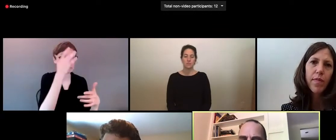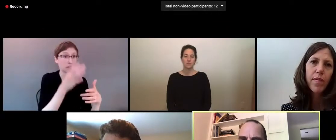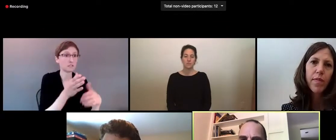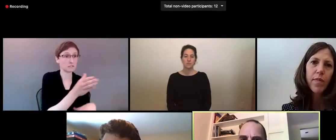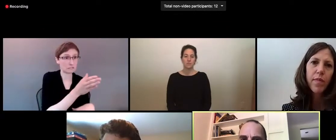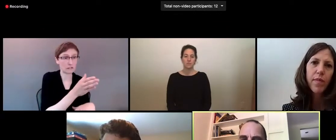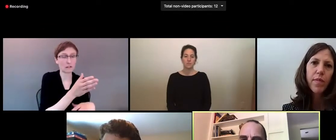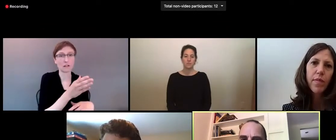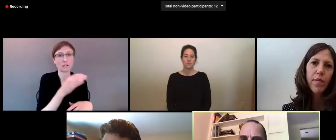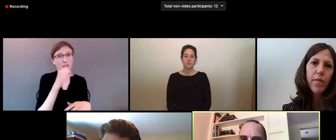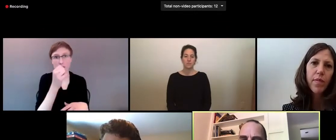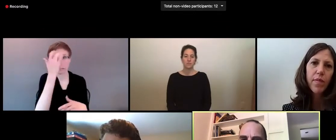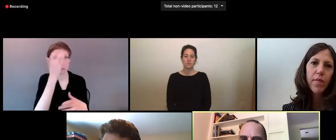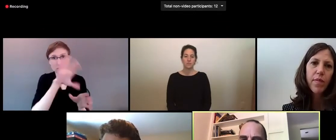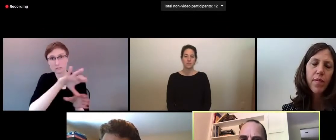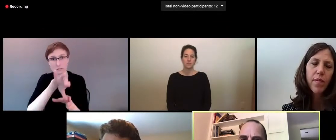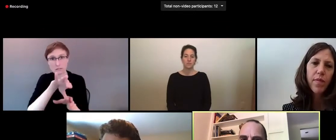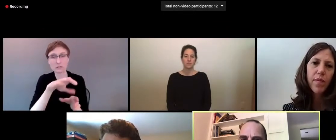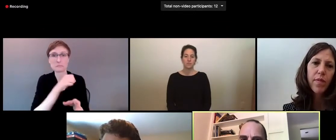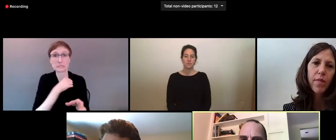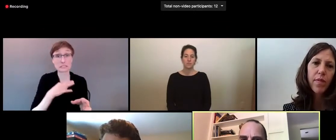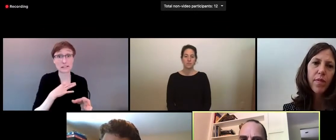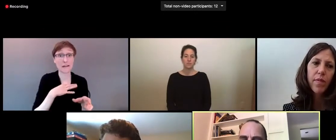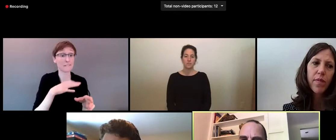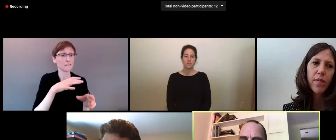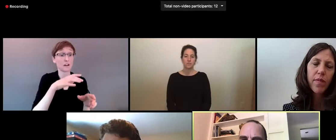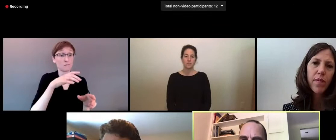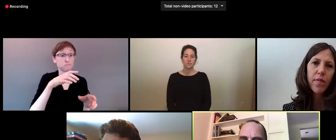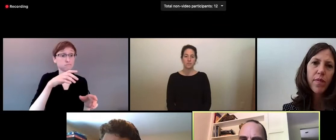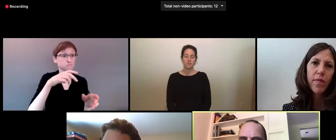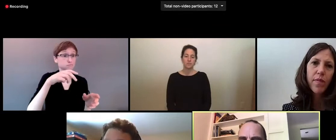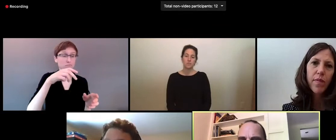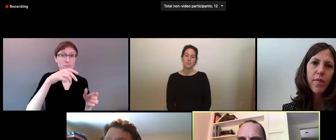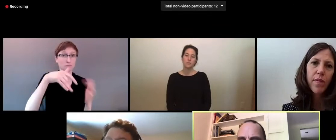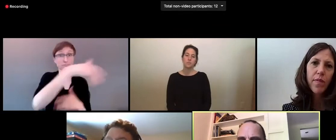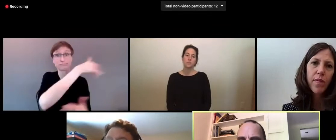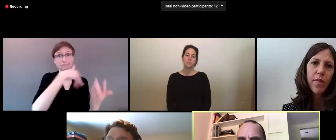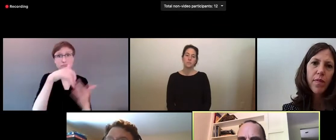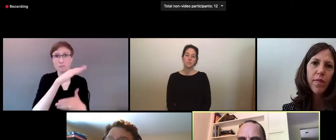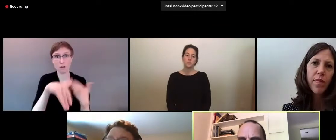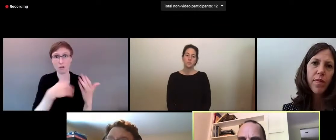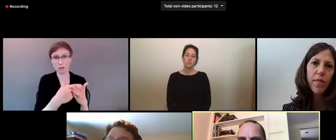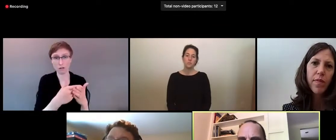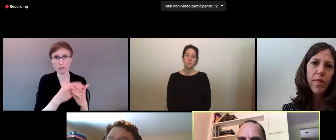very vigorous control measures.